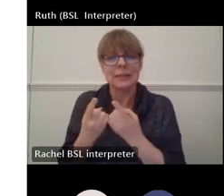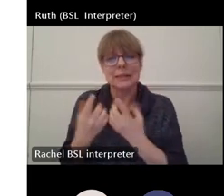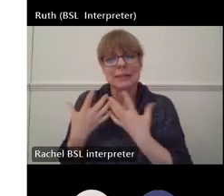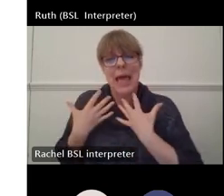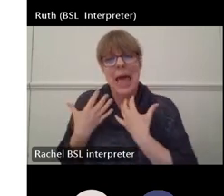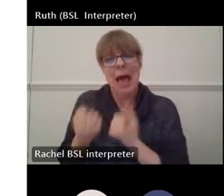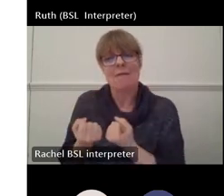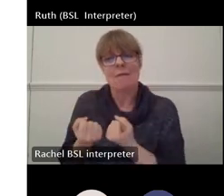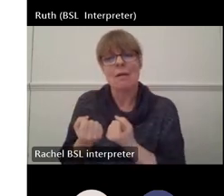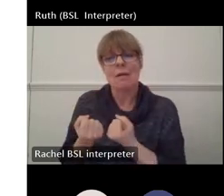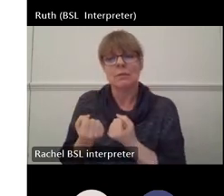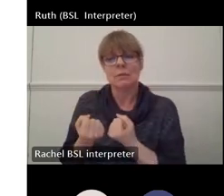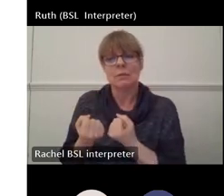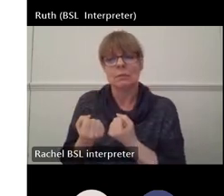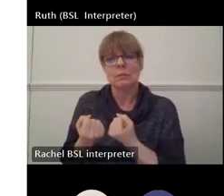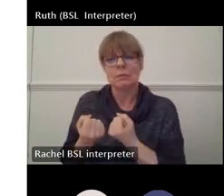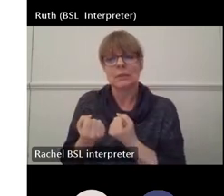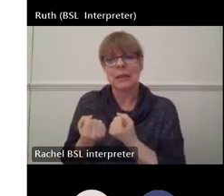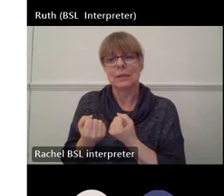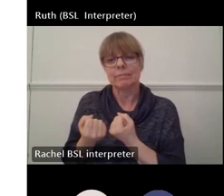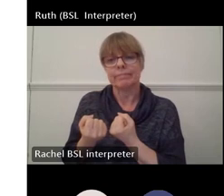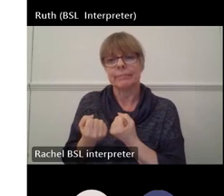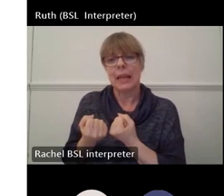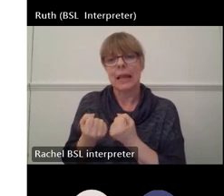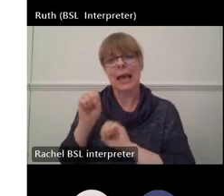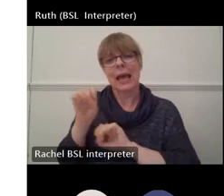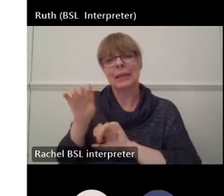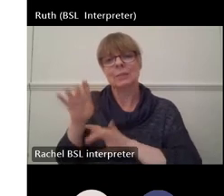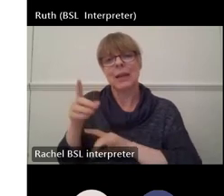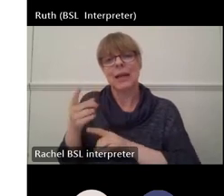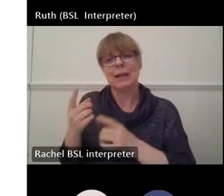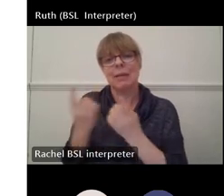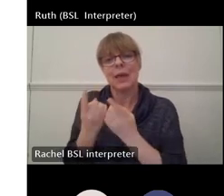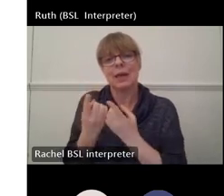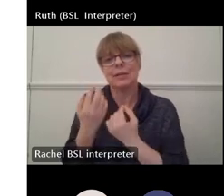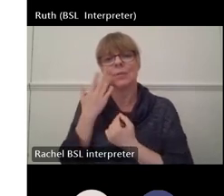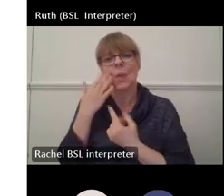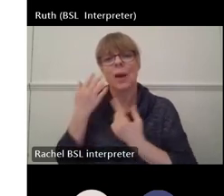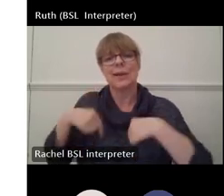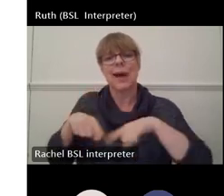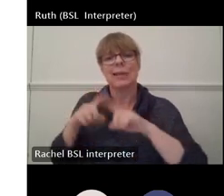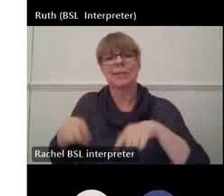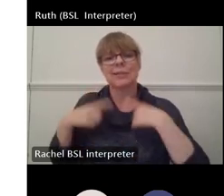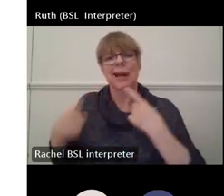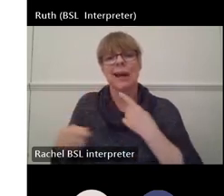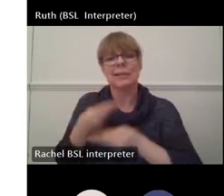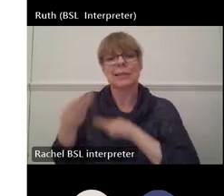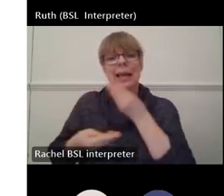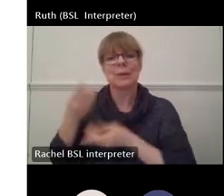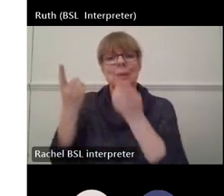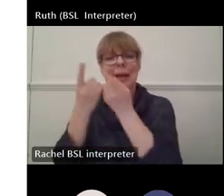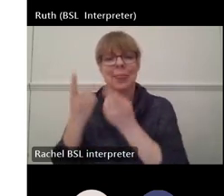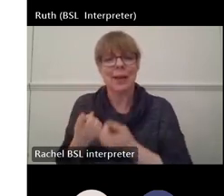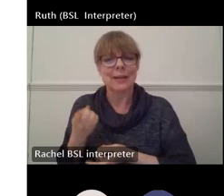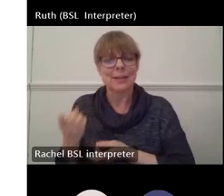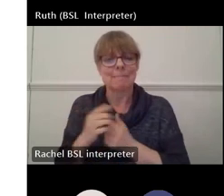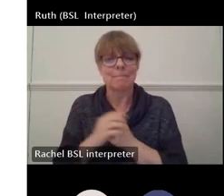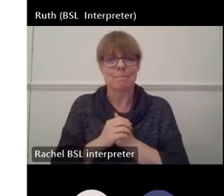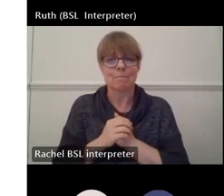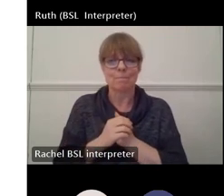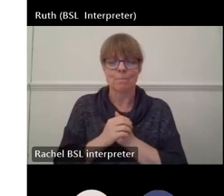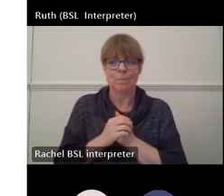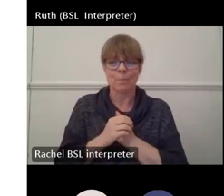things when you talk on a card. Wonderful. Thank you very much. I'm going to open